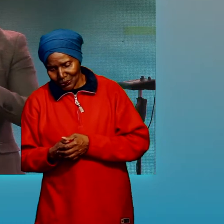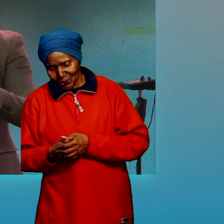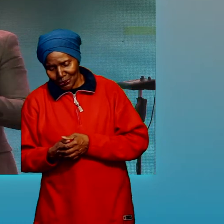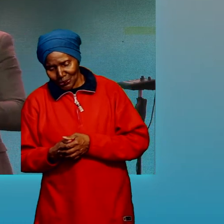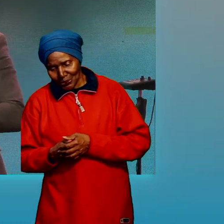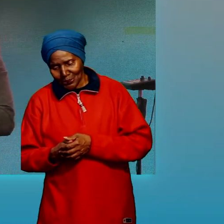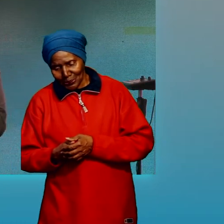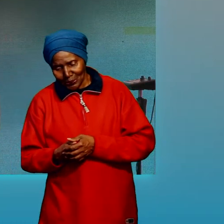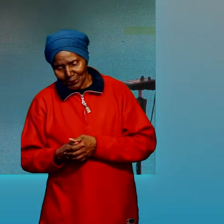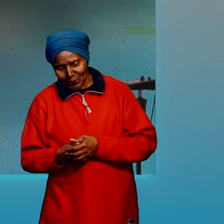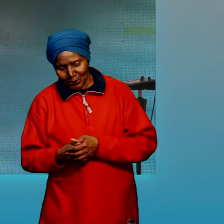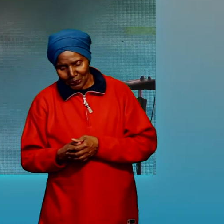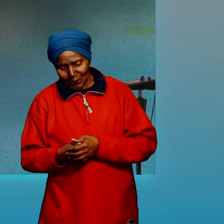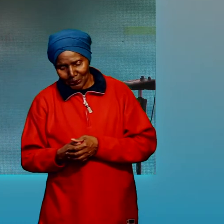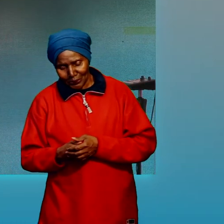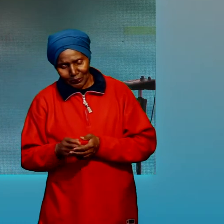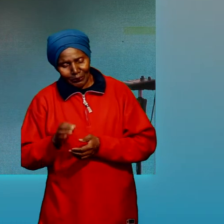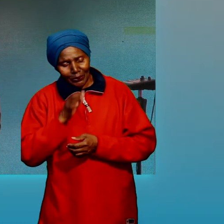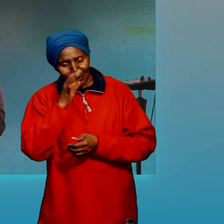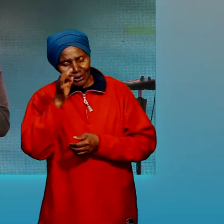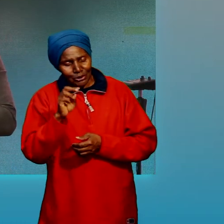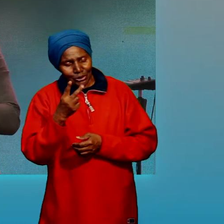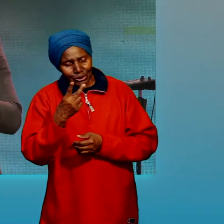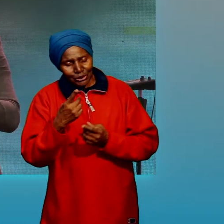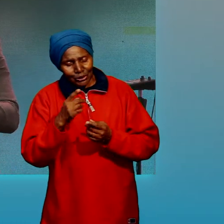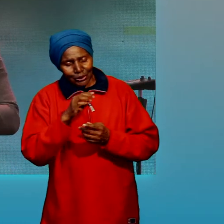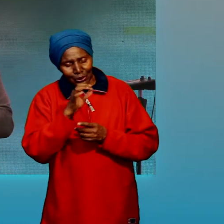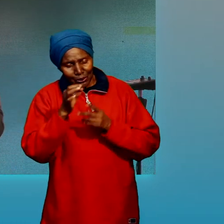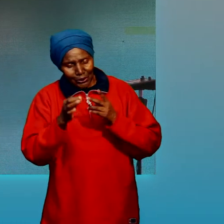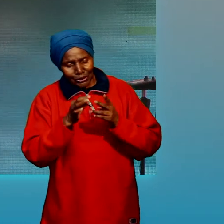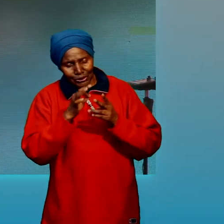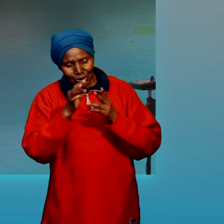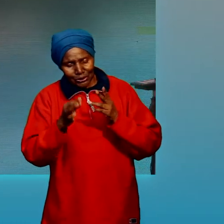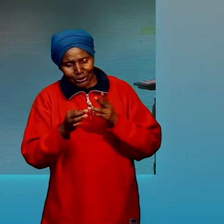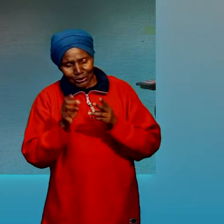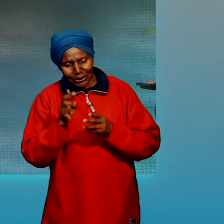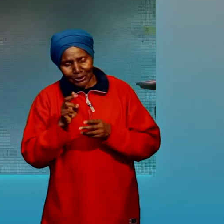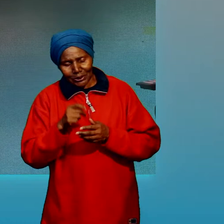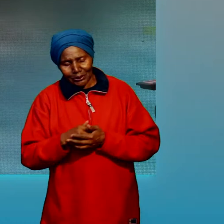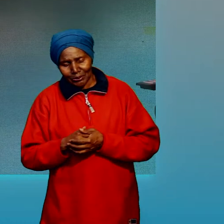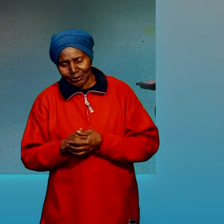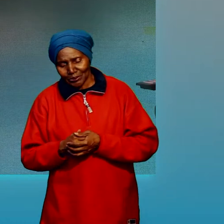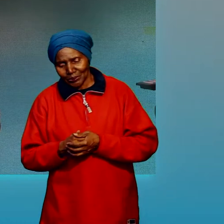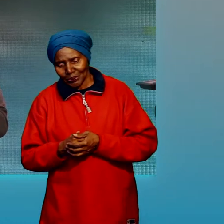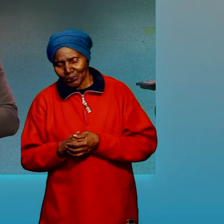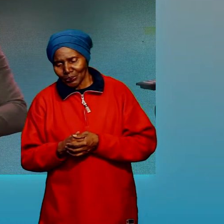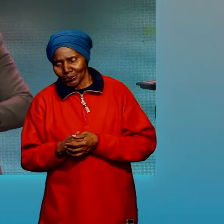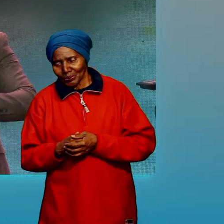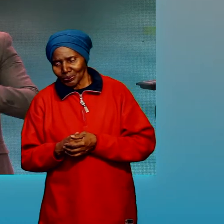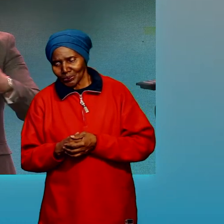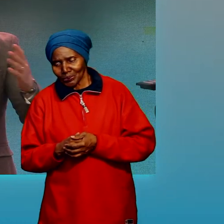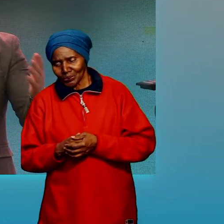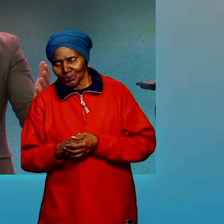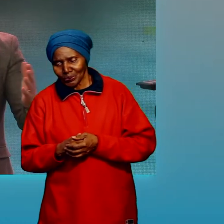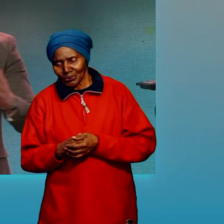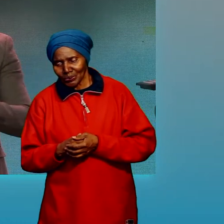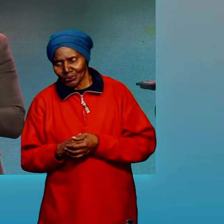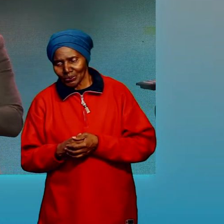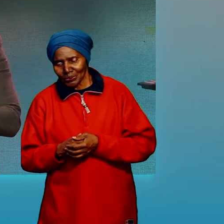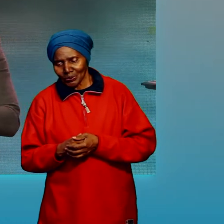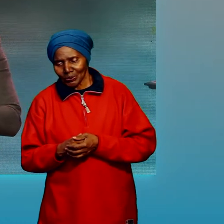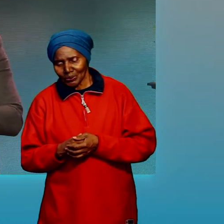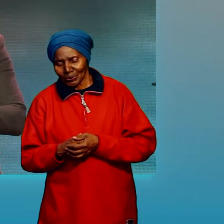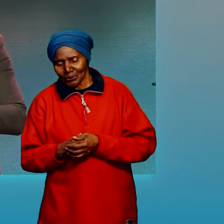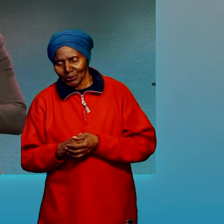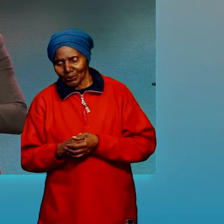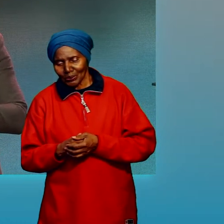I ask those two questions again. And in a moment, the worship team are going to join me on the platform, and we're going to respond in